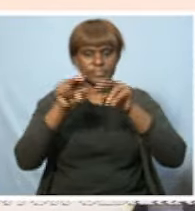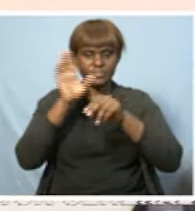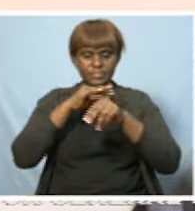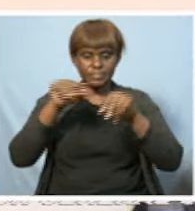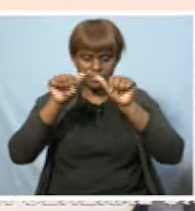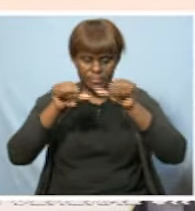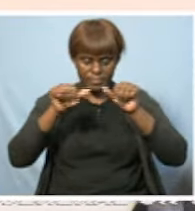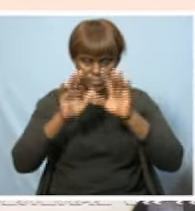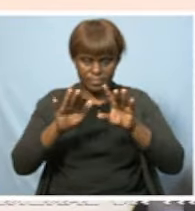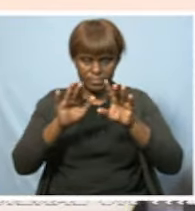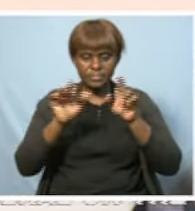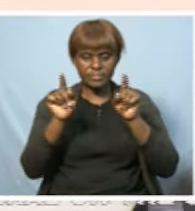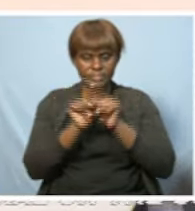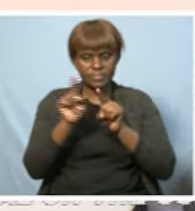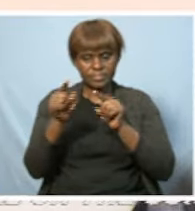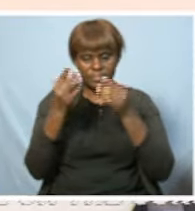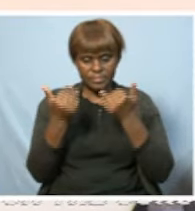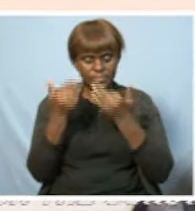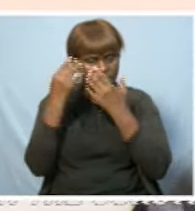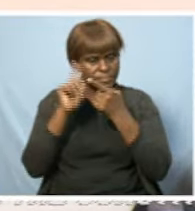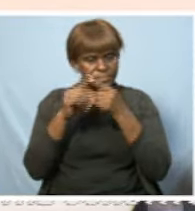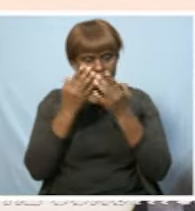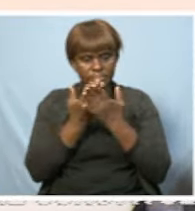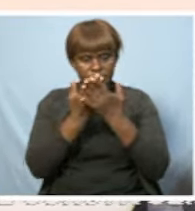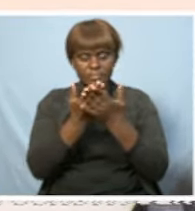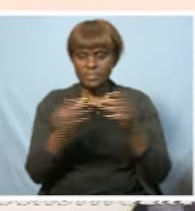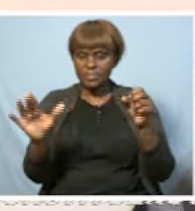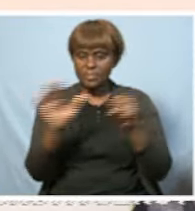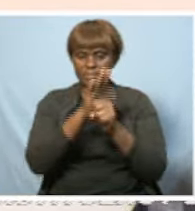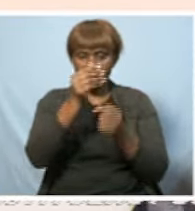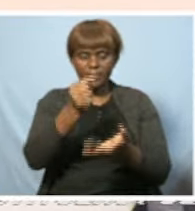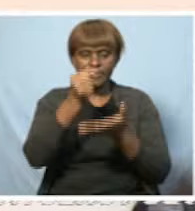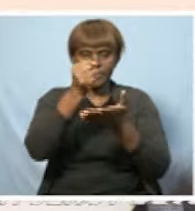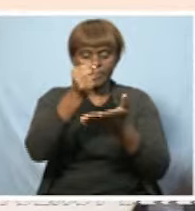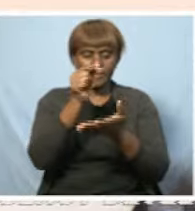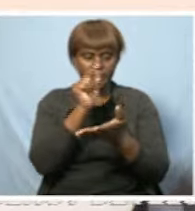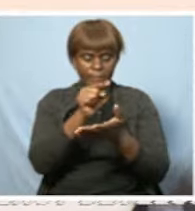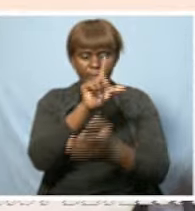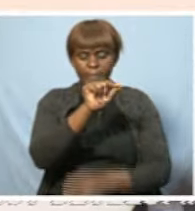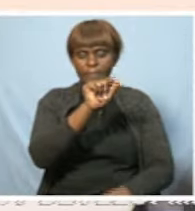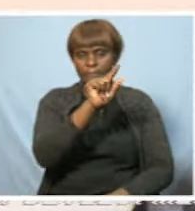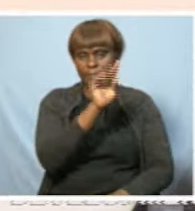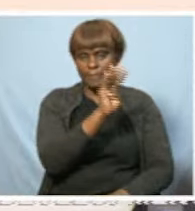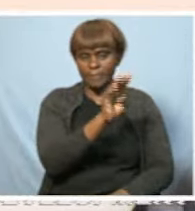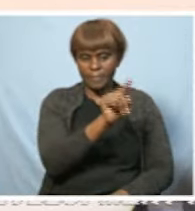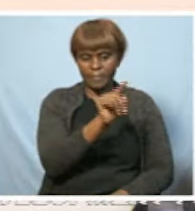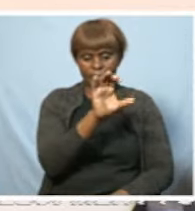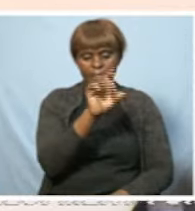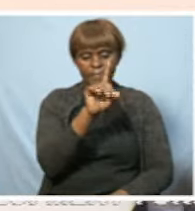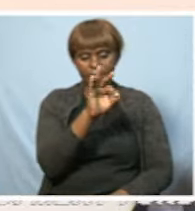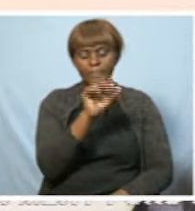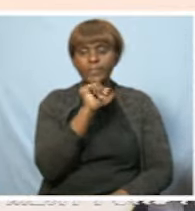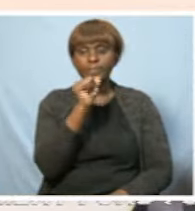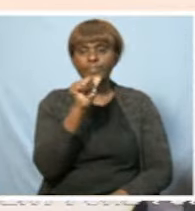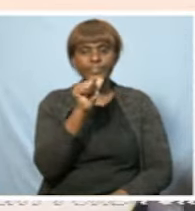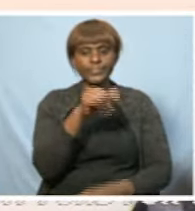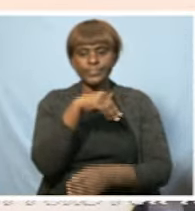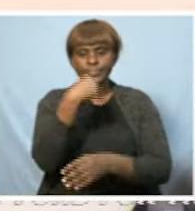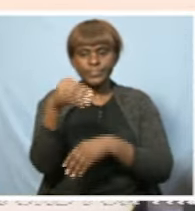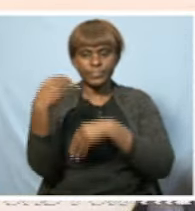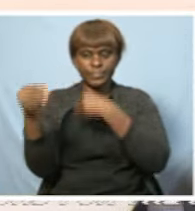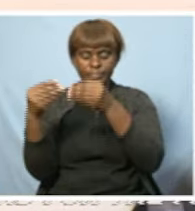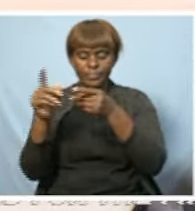auditor and wishes to submit that the full allocation of the 2024 CDF was not dispersed to the local